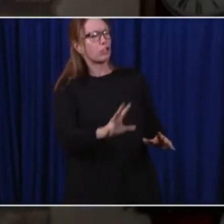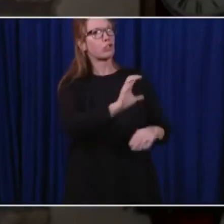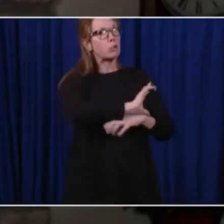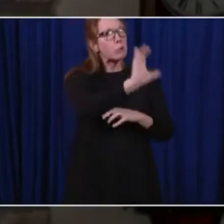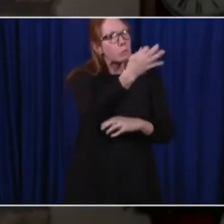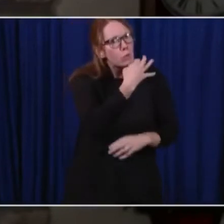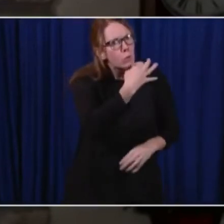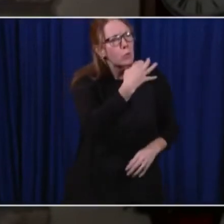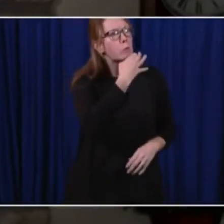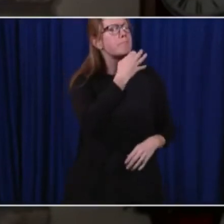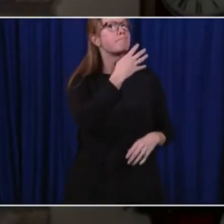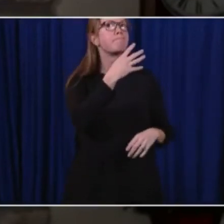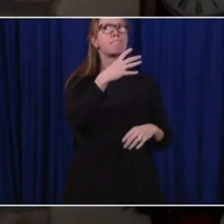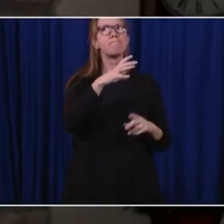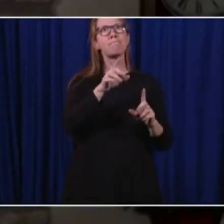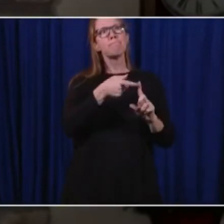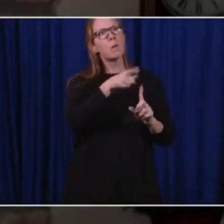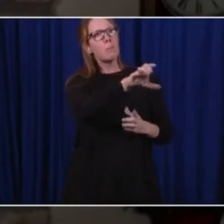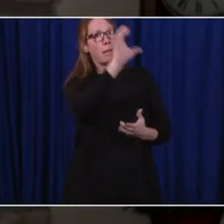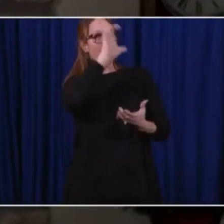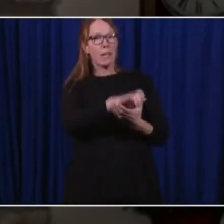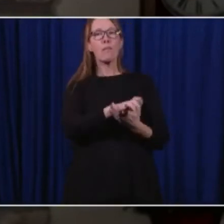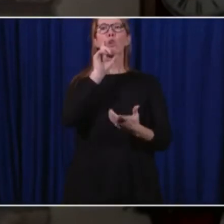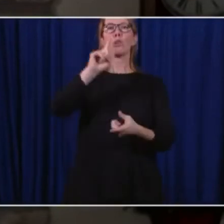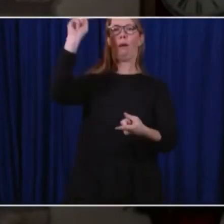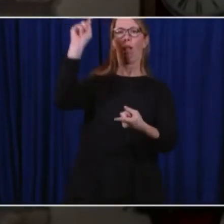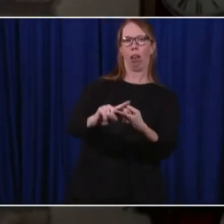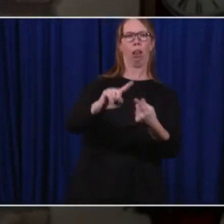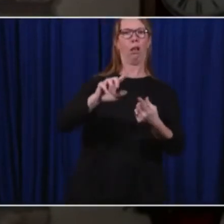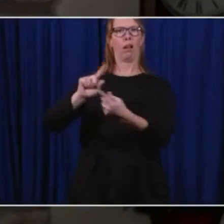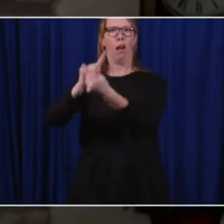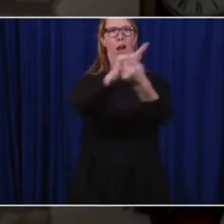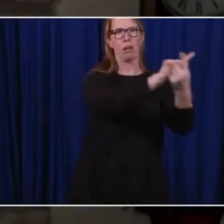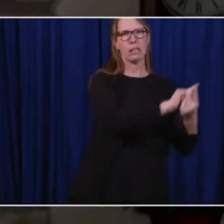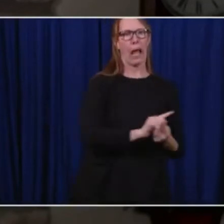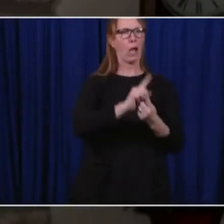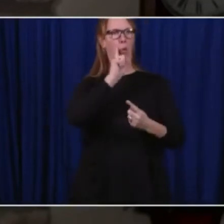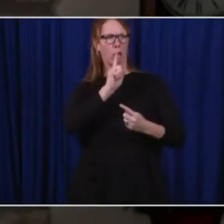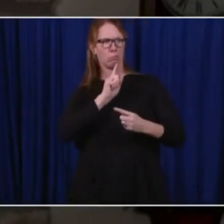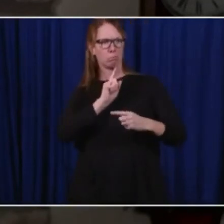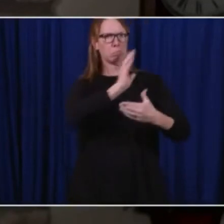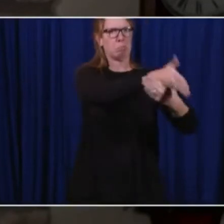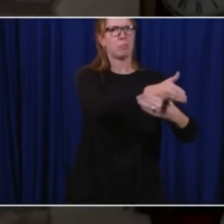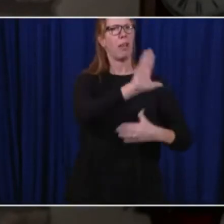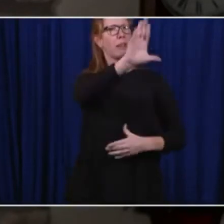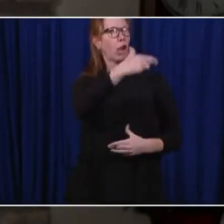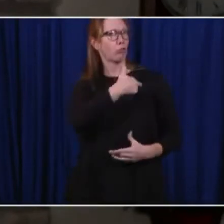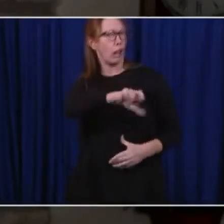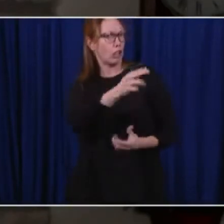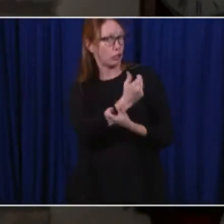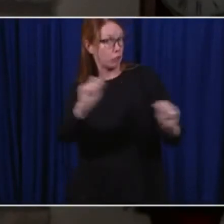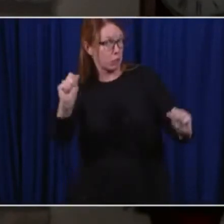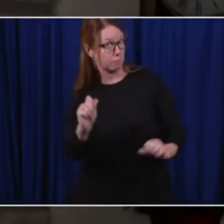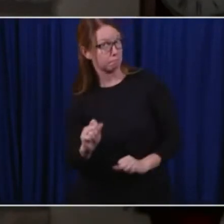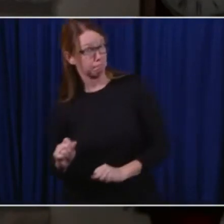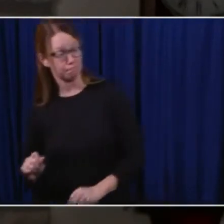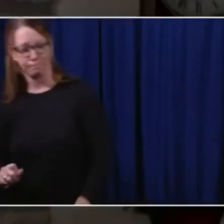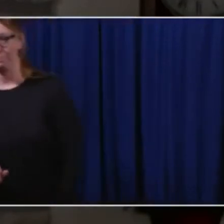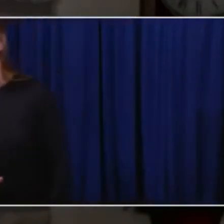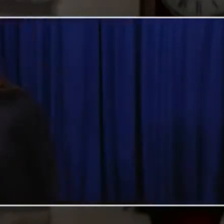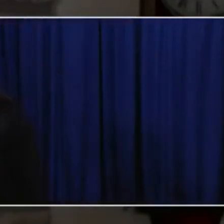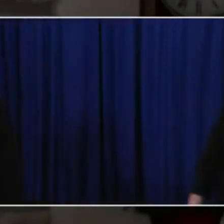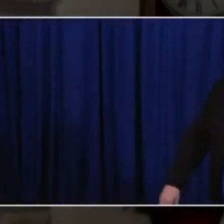people who believe that your call on reducing contact might infringe on their religious freedoms? Well, that's a good question. Thank you